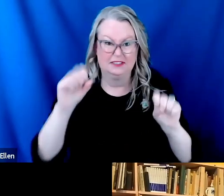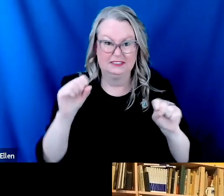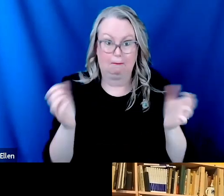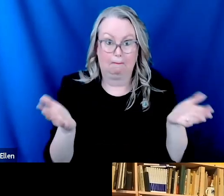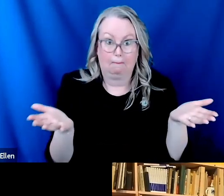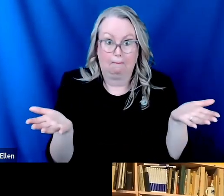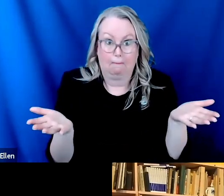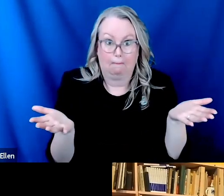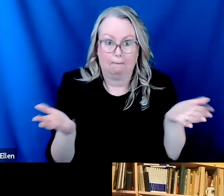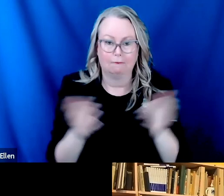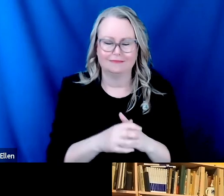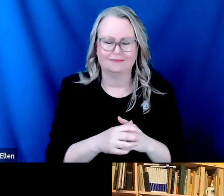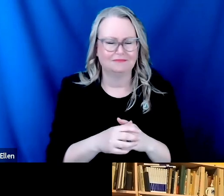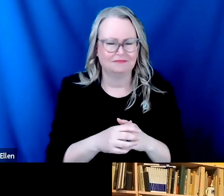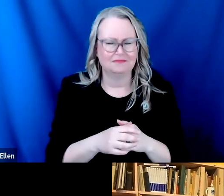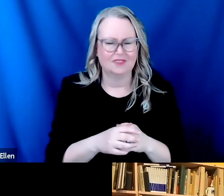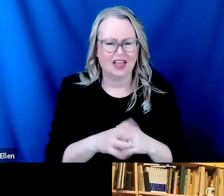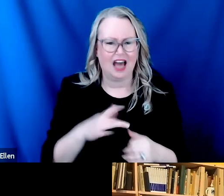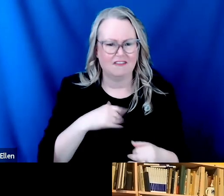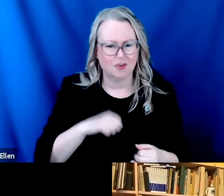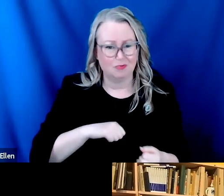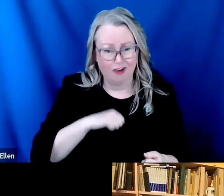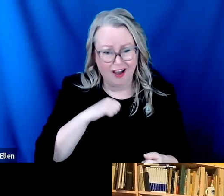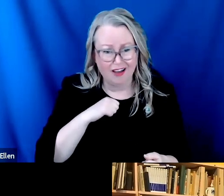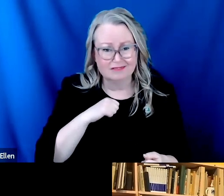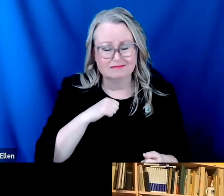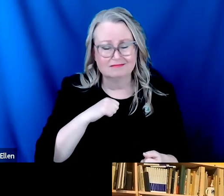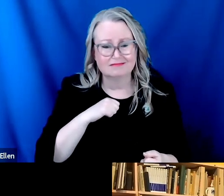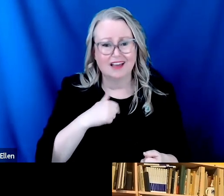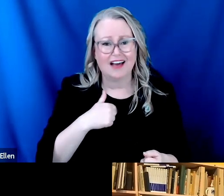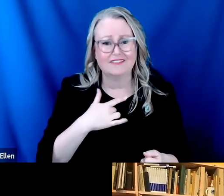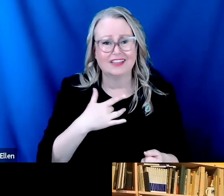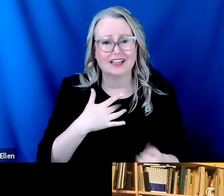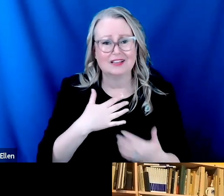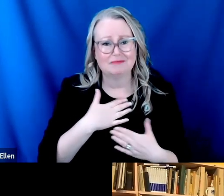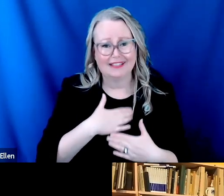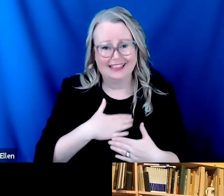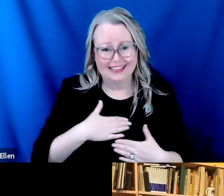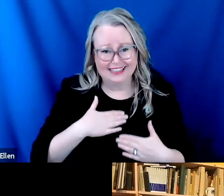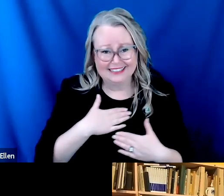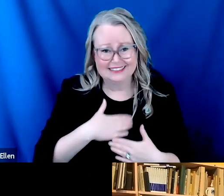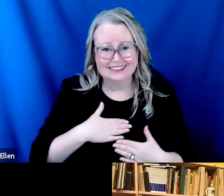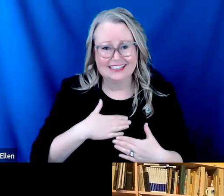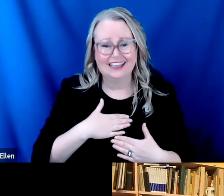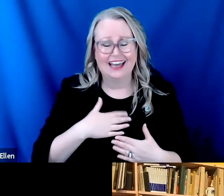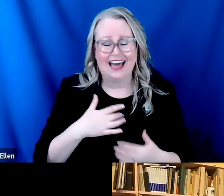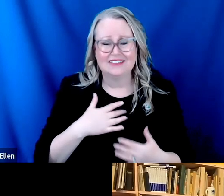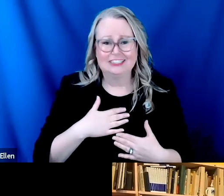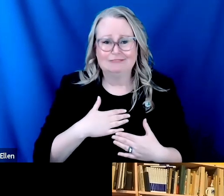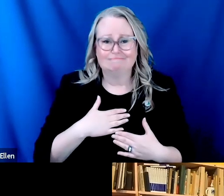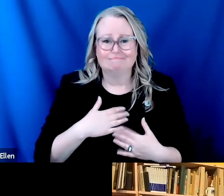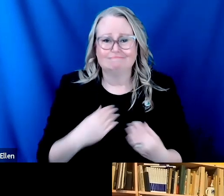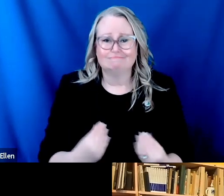enormously proud, pleased, moved that AERA has designated